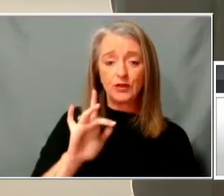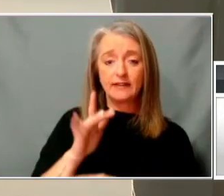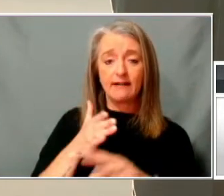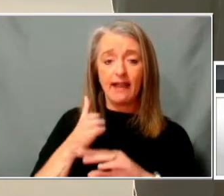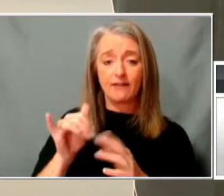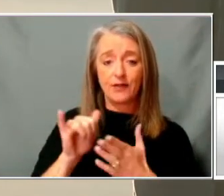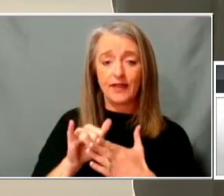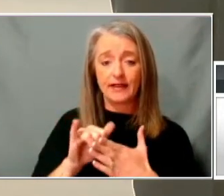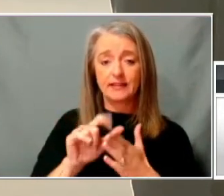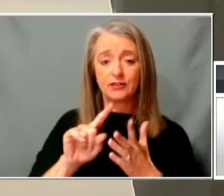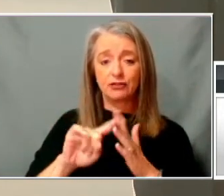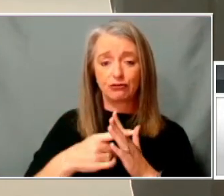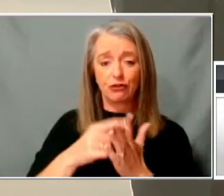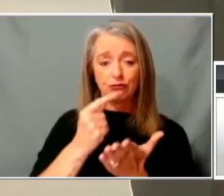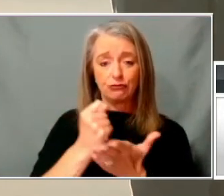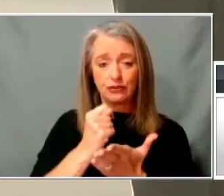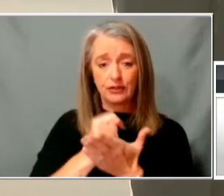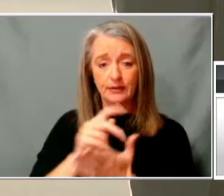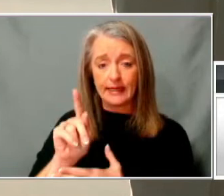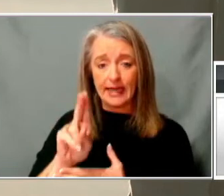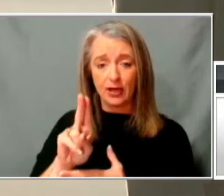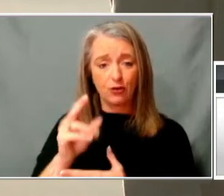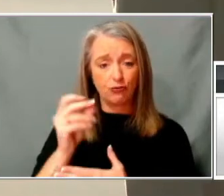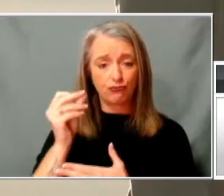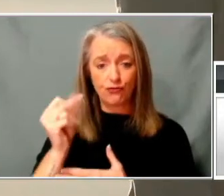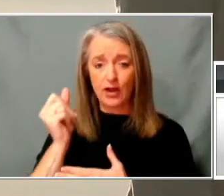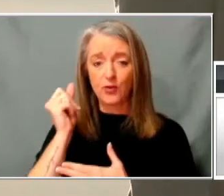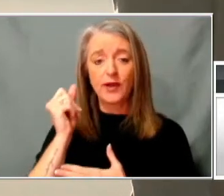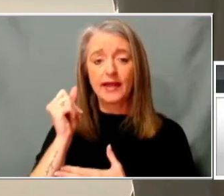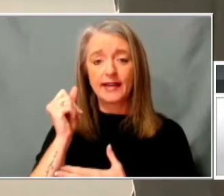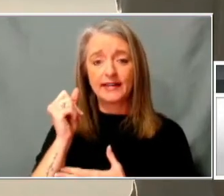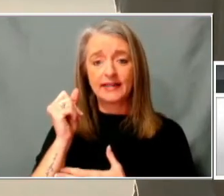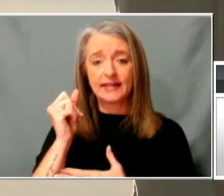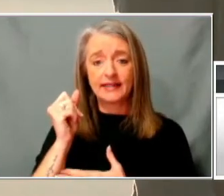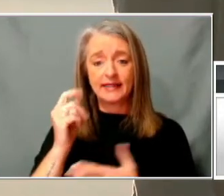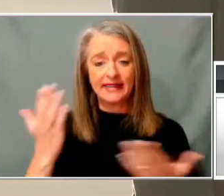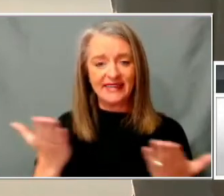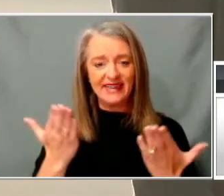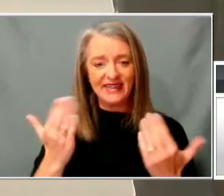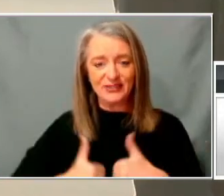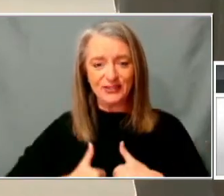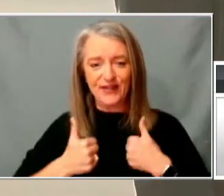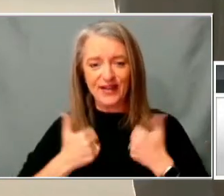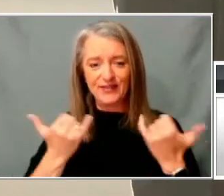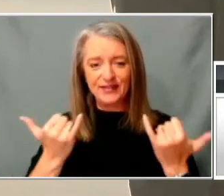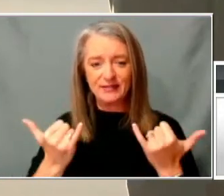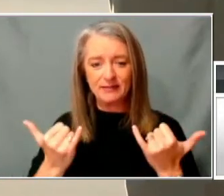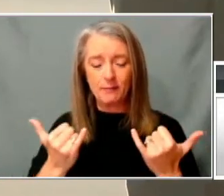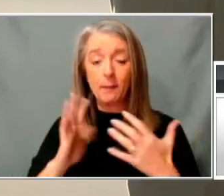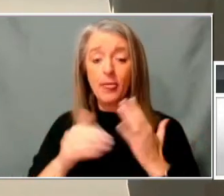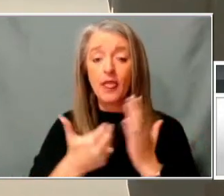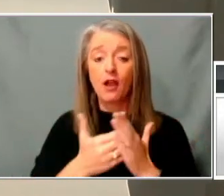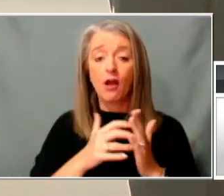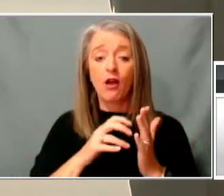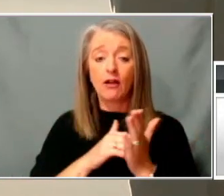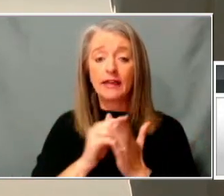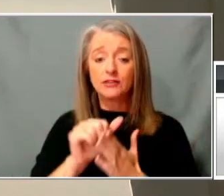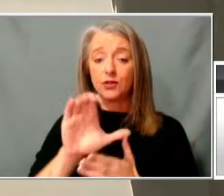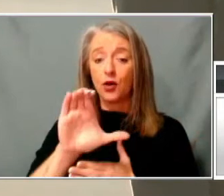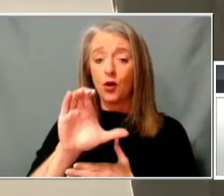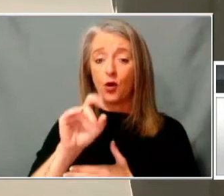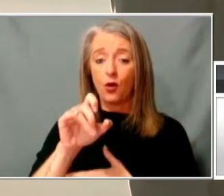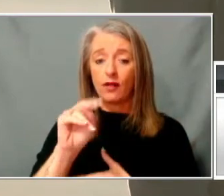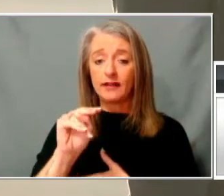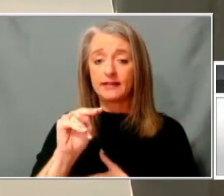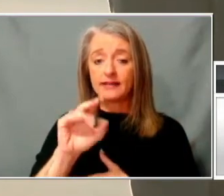able to start getting treatment at KU right away, and I'm here now. And all of the cancers that are screenable, I mean, colon cancer always has